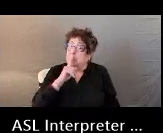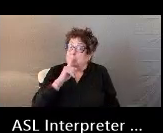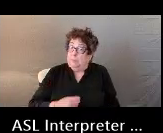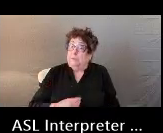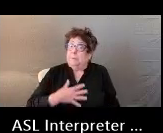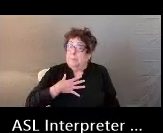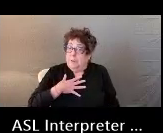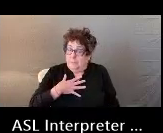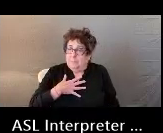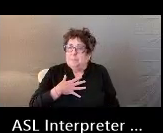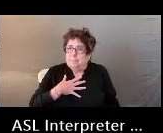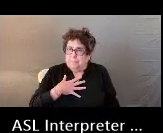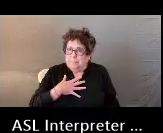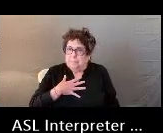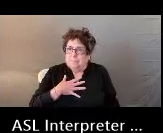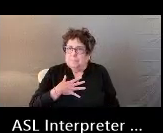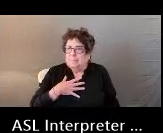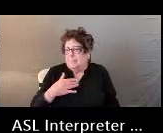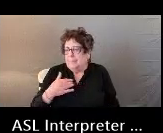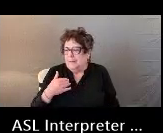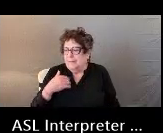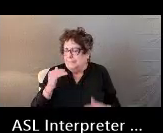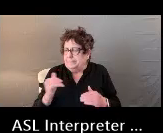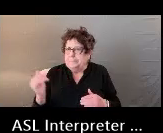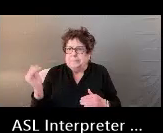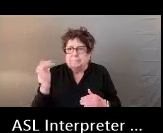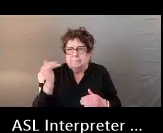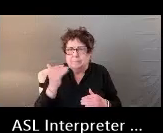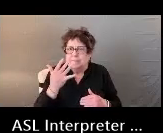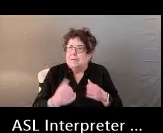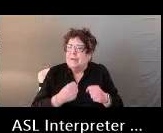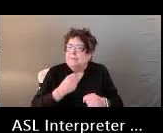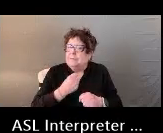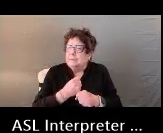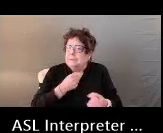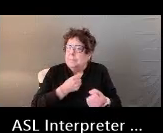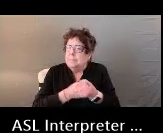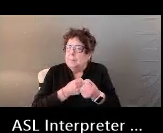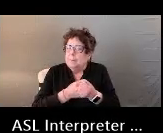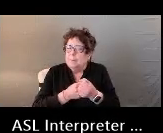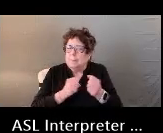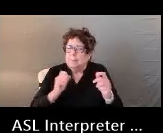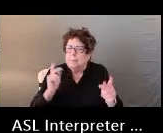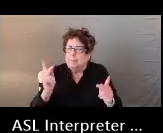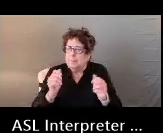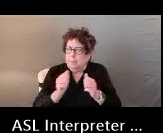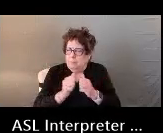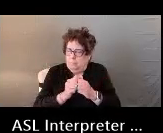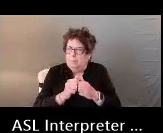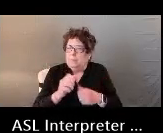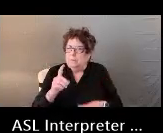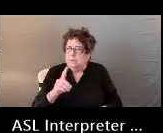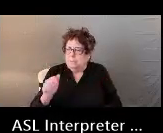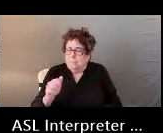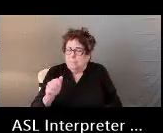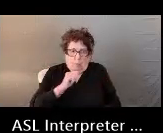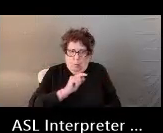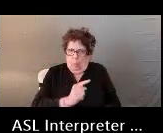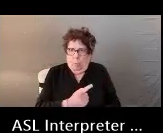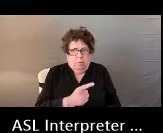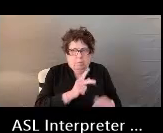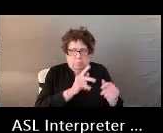over 35 years of experience supporting individuals with disability, not only the individuals, but also their families, it's